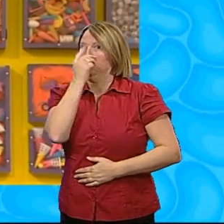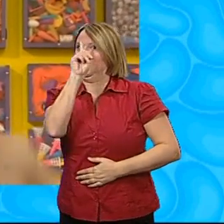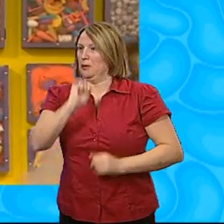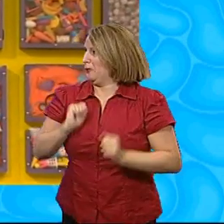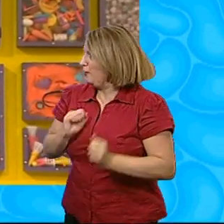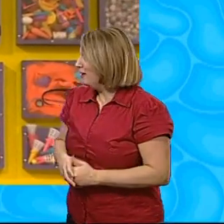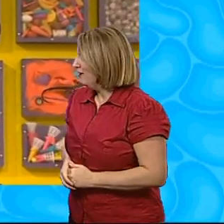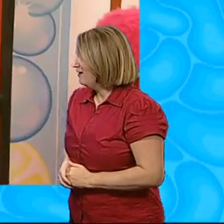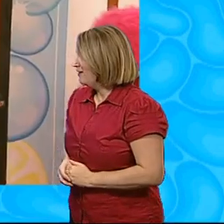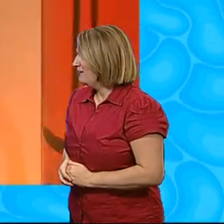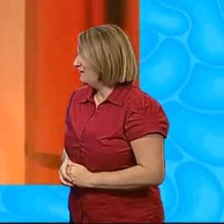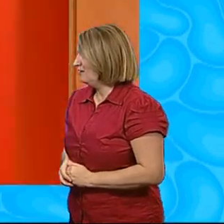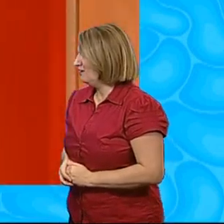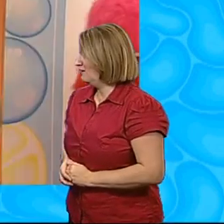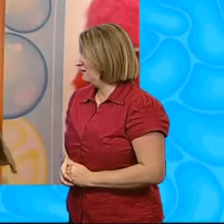tick.